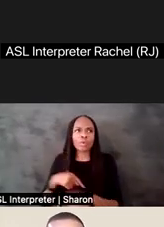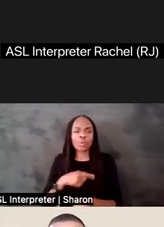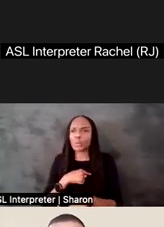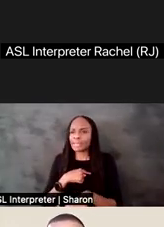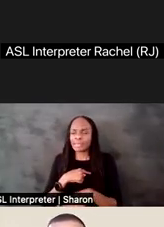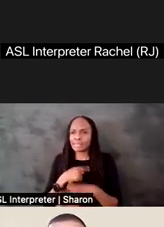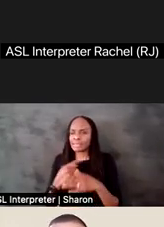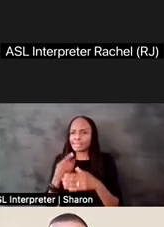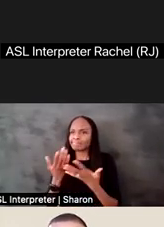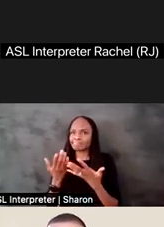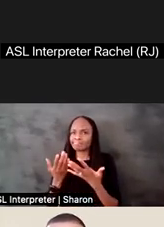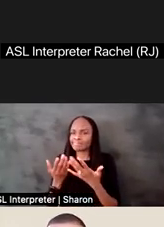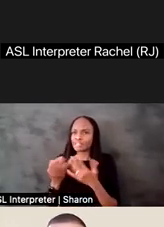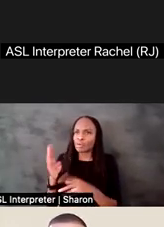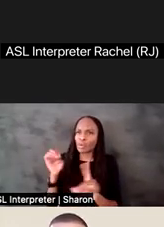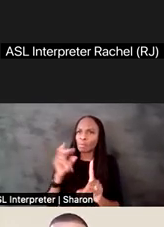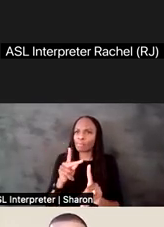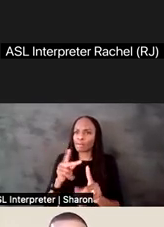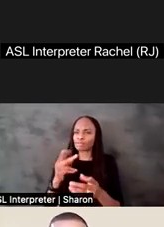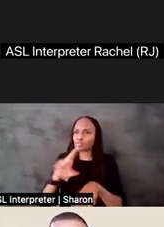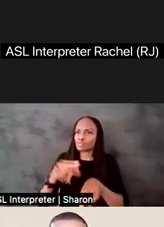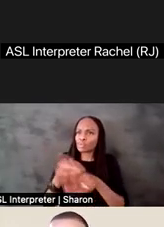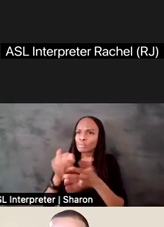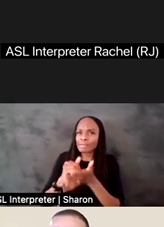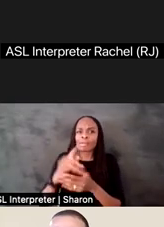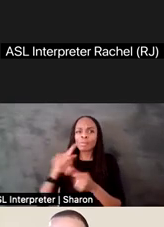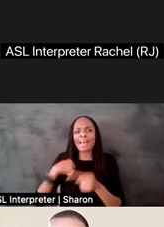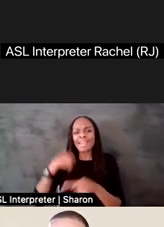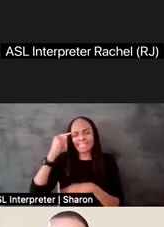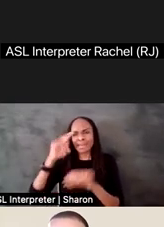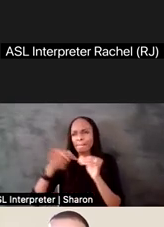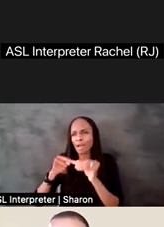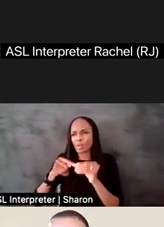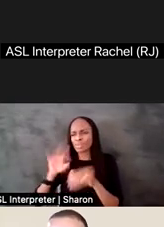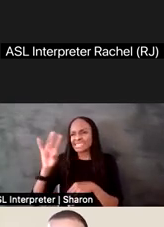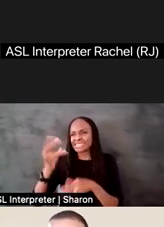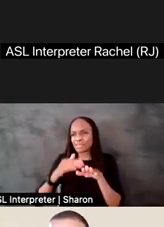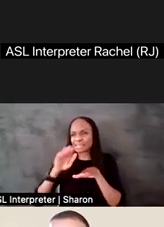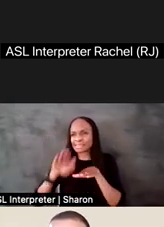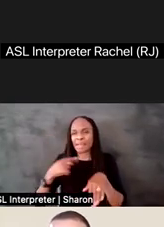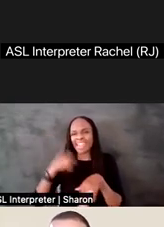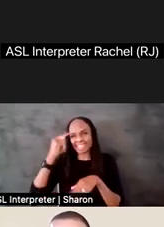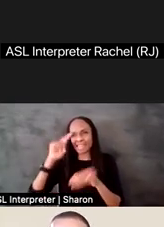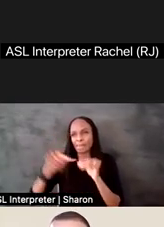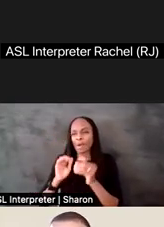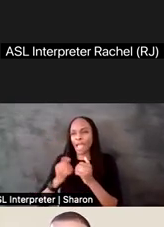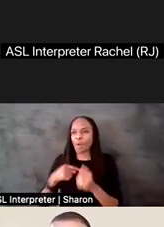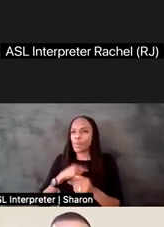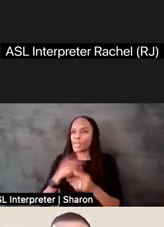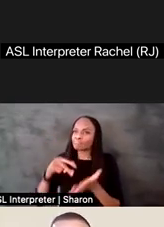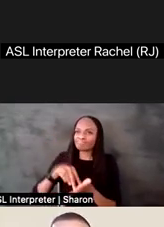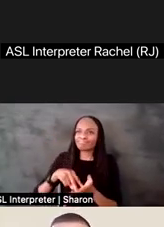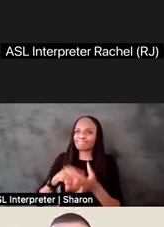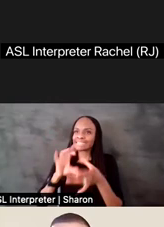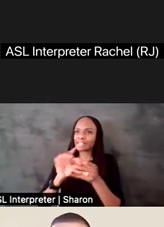think about step 7, I sort of think about, our resilience and how we connect with each other and we support each other and